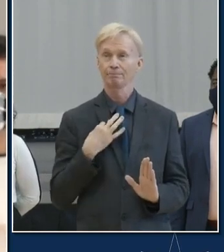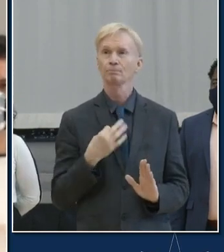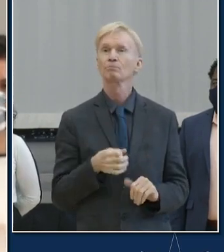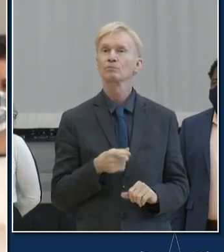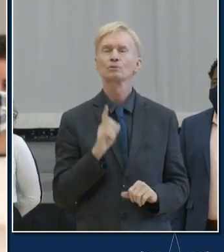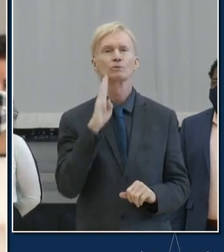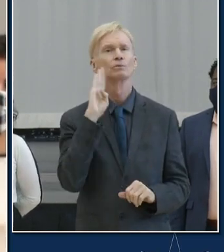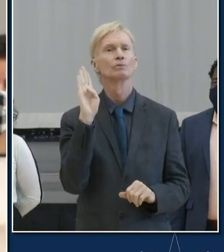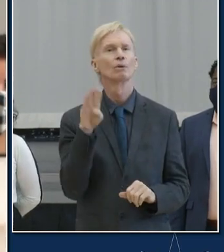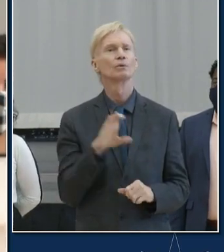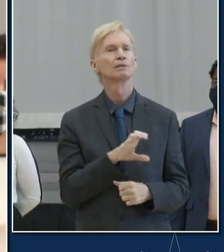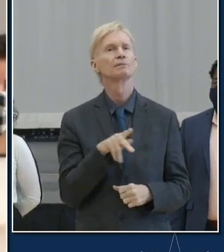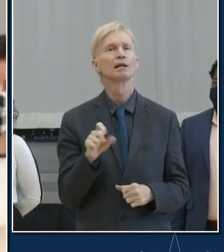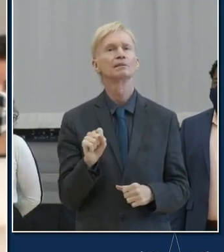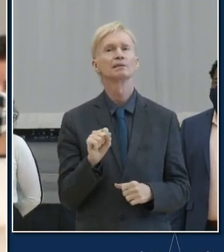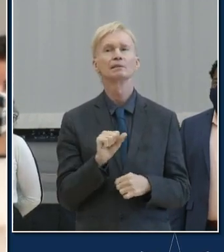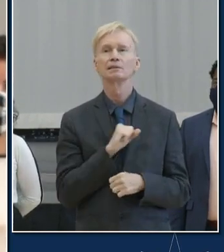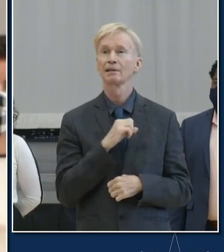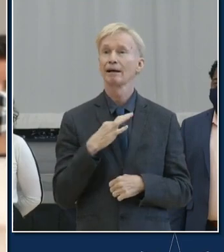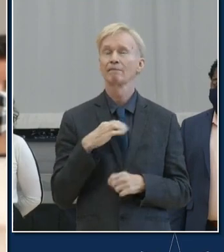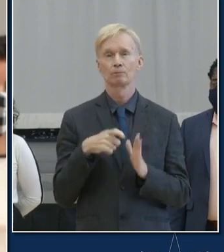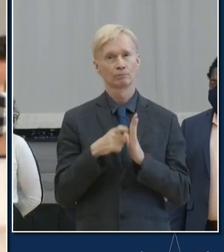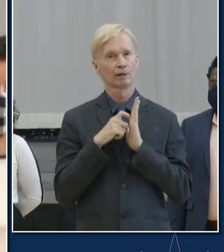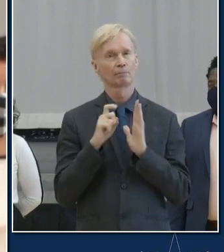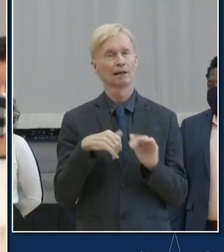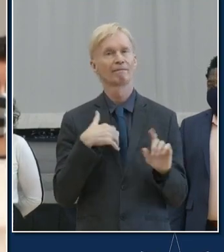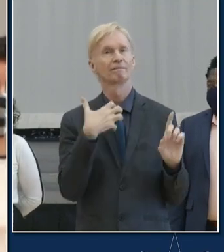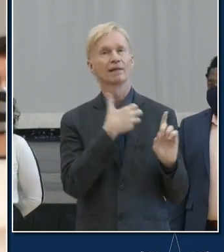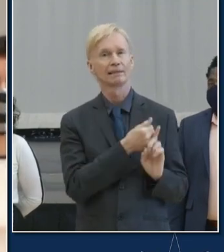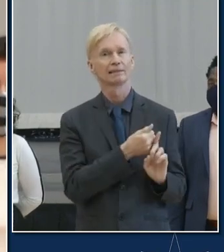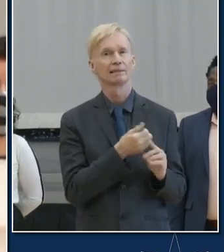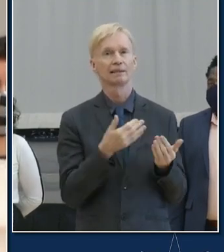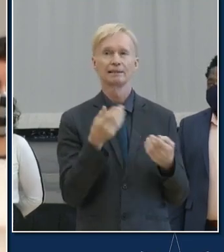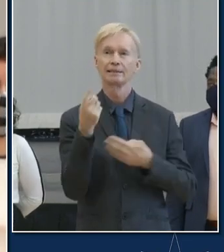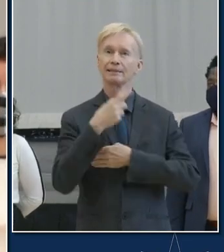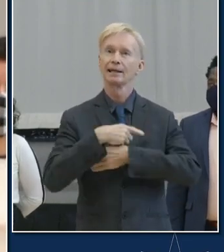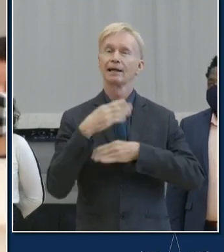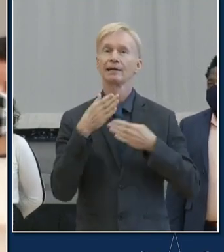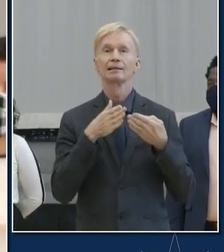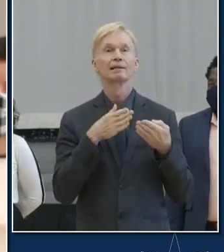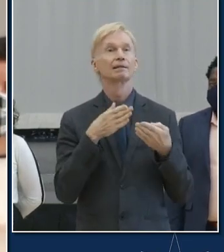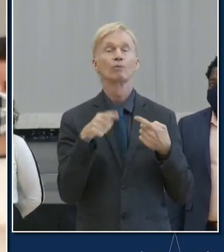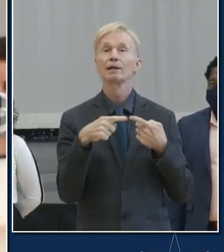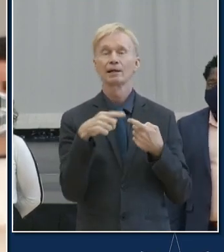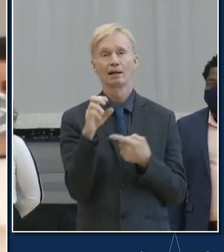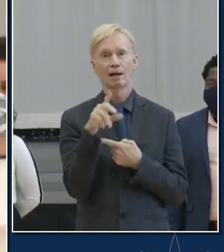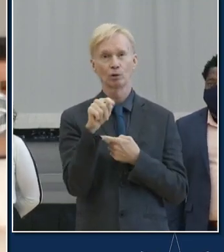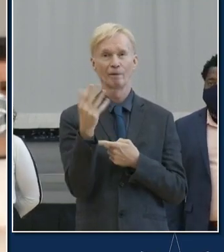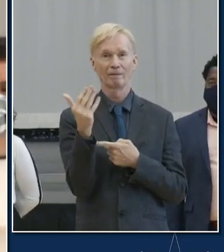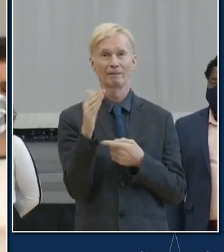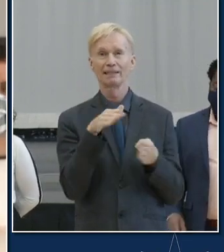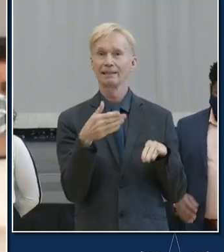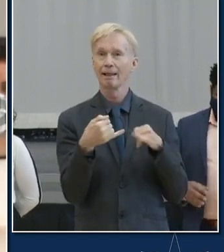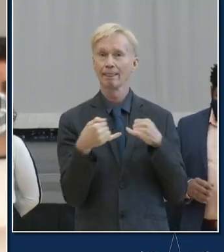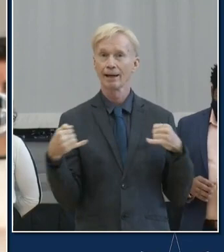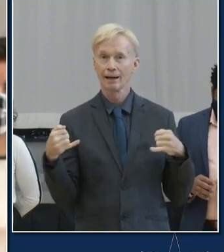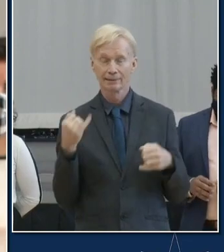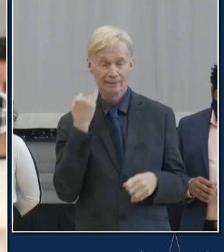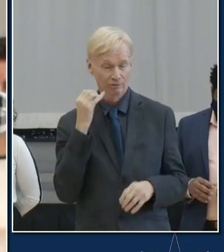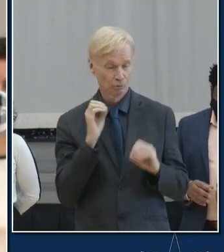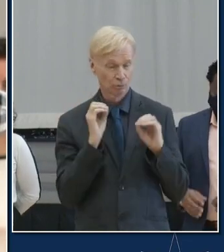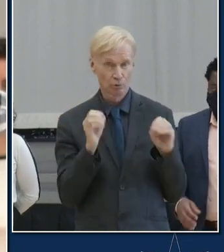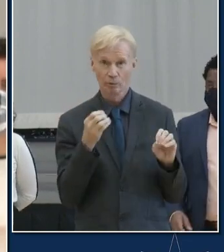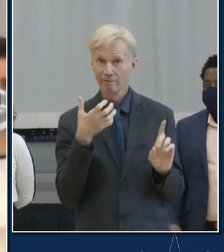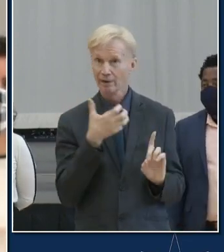As you know, CPS employees are required to have the vaccine by October 15th, and until then, those who are not vaccinated